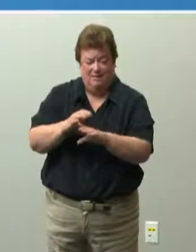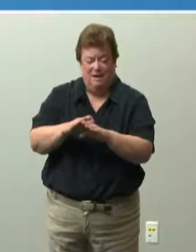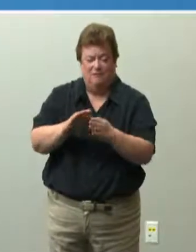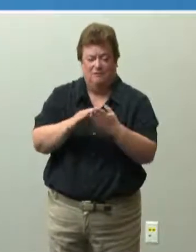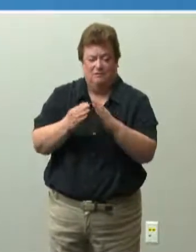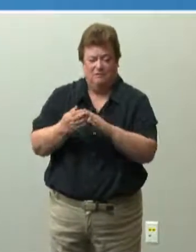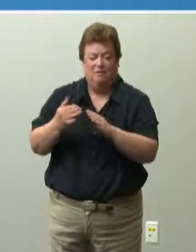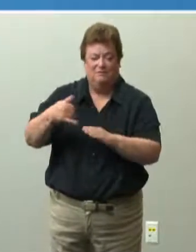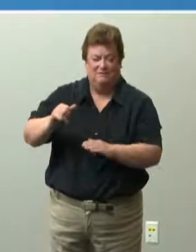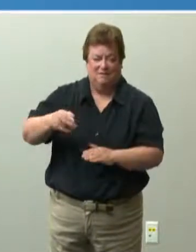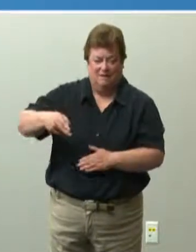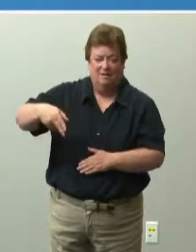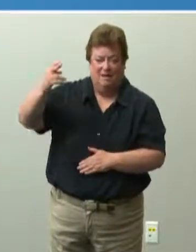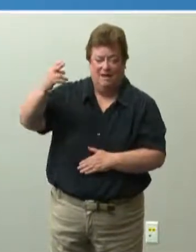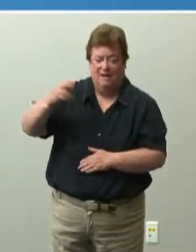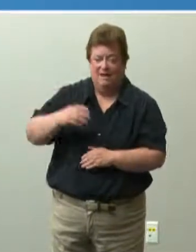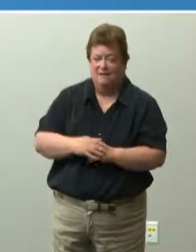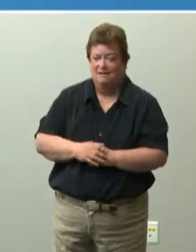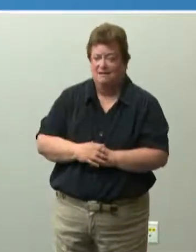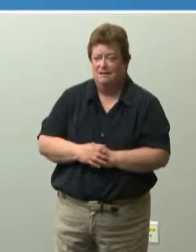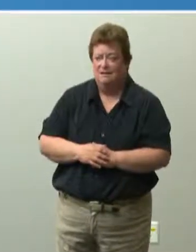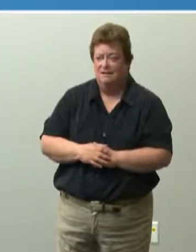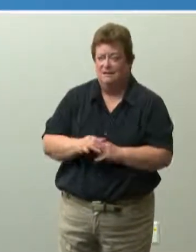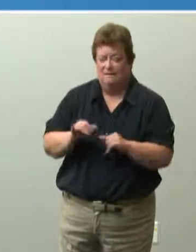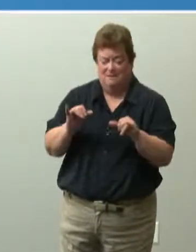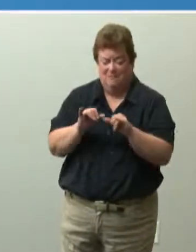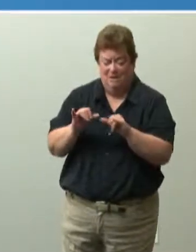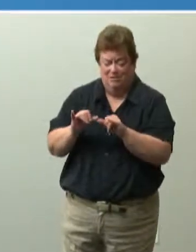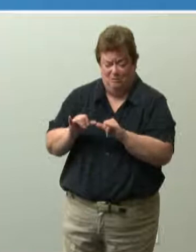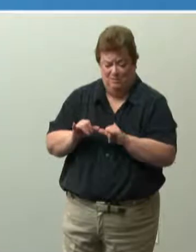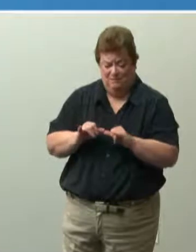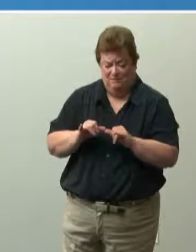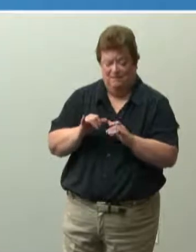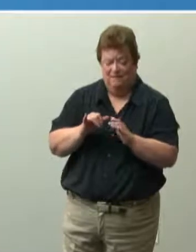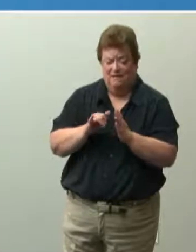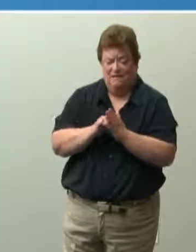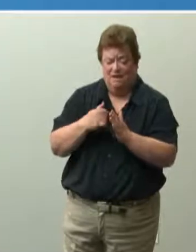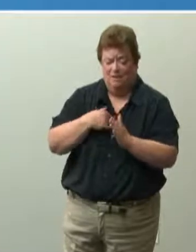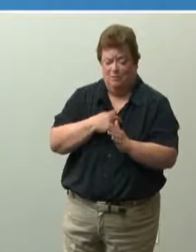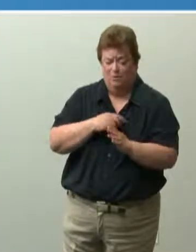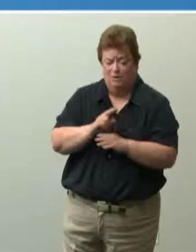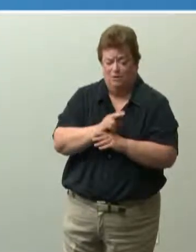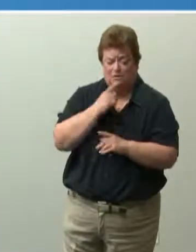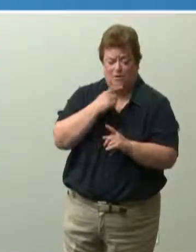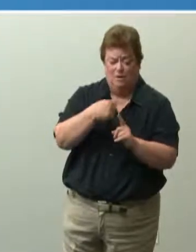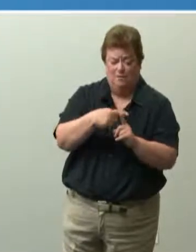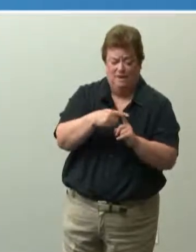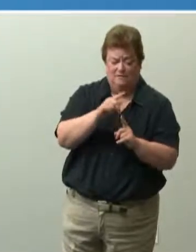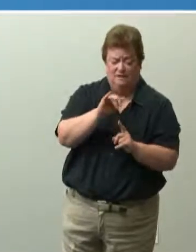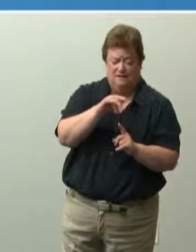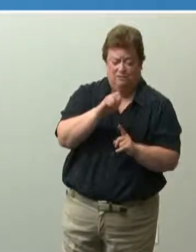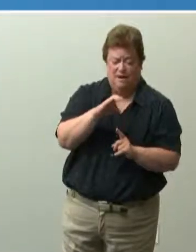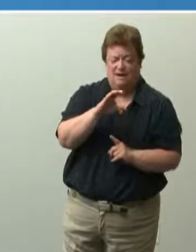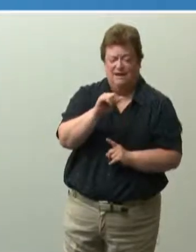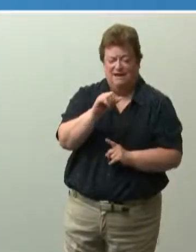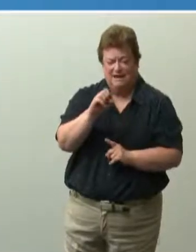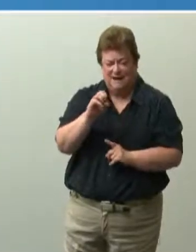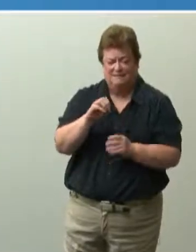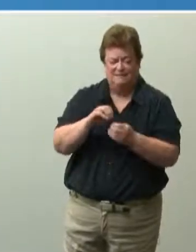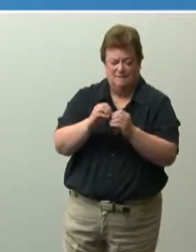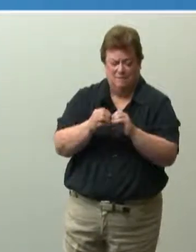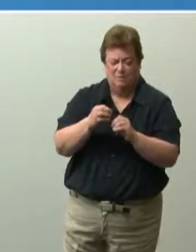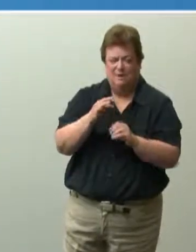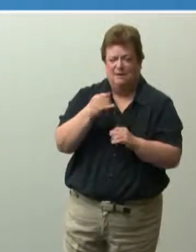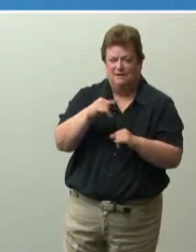continues to be high. The key metrics of positivity rate and case rate remain in the